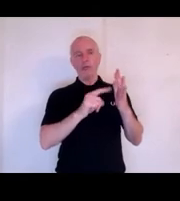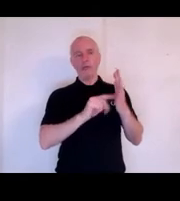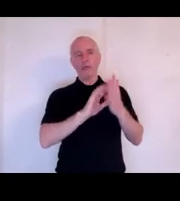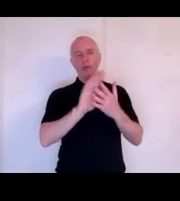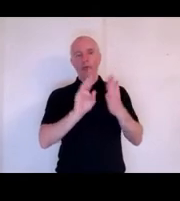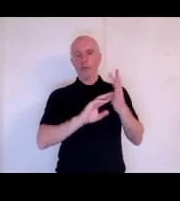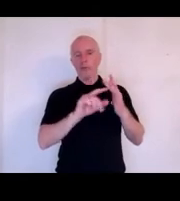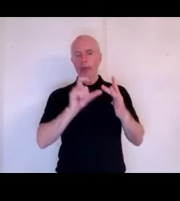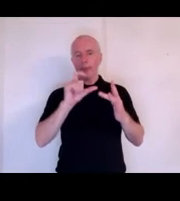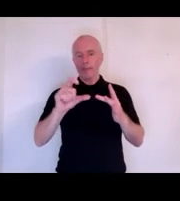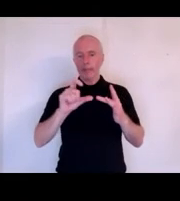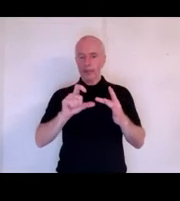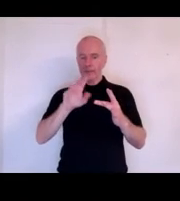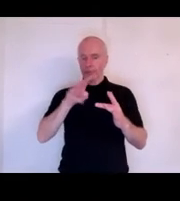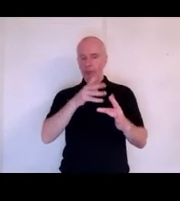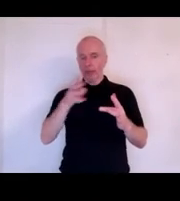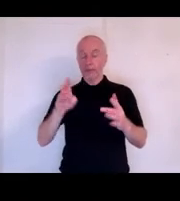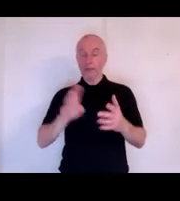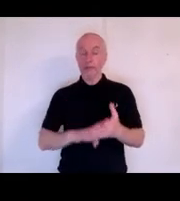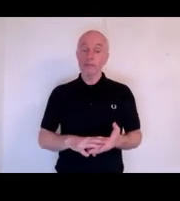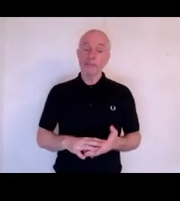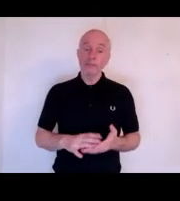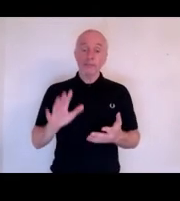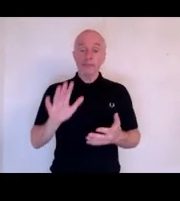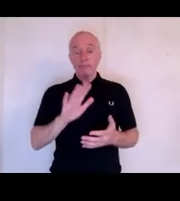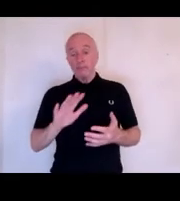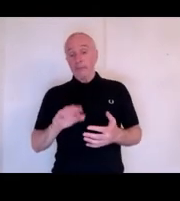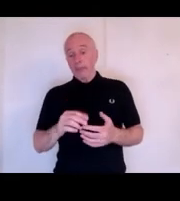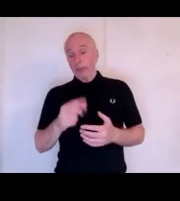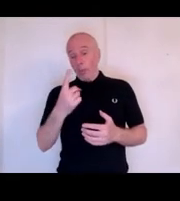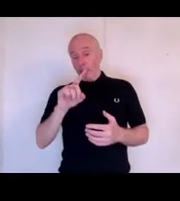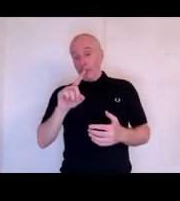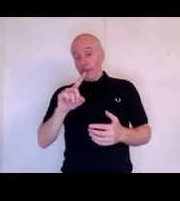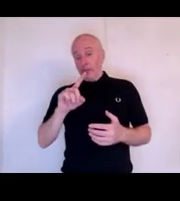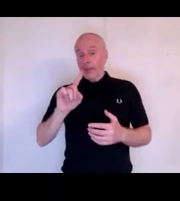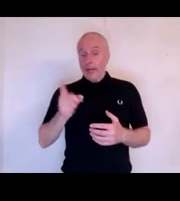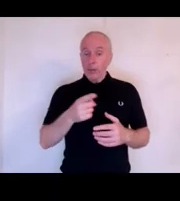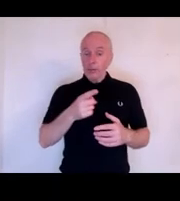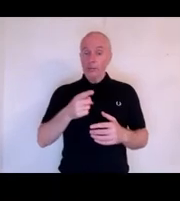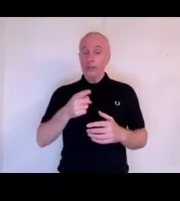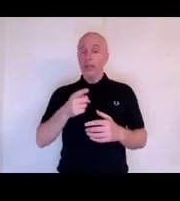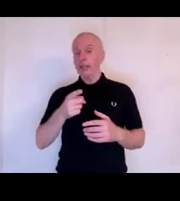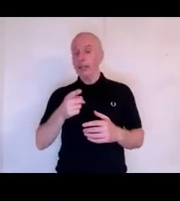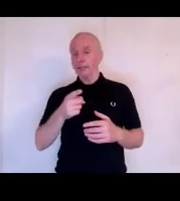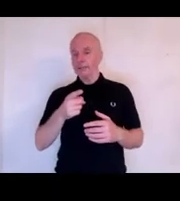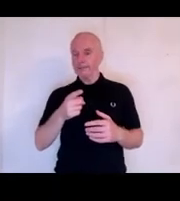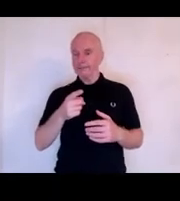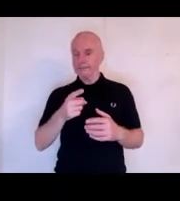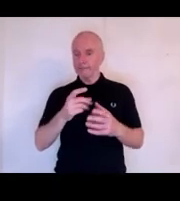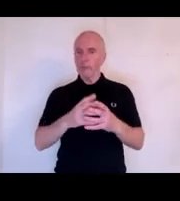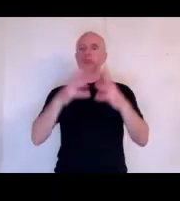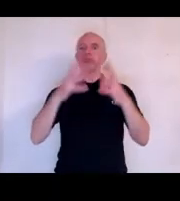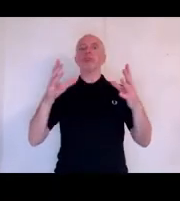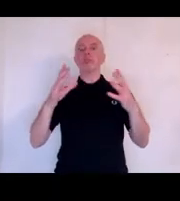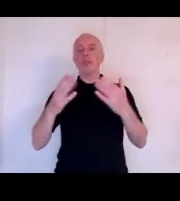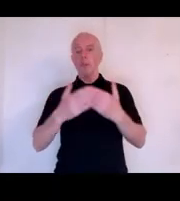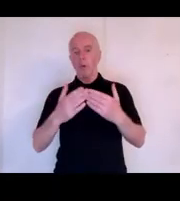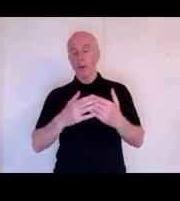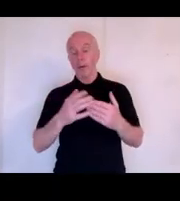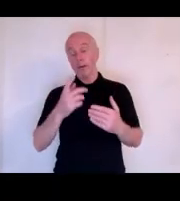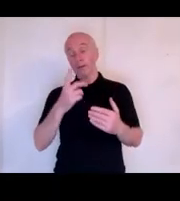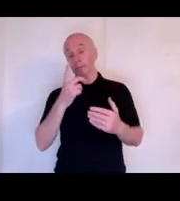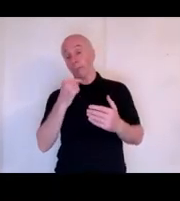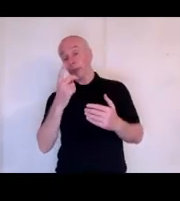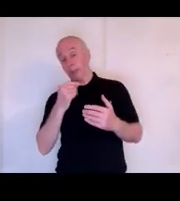times more likely it is that I get two particles that are